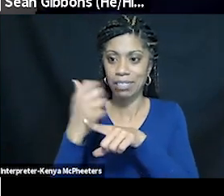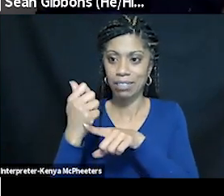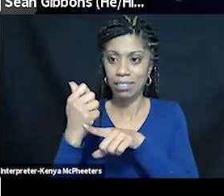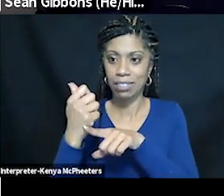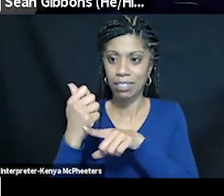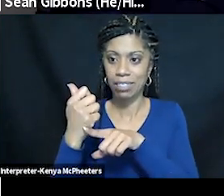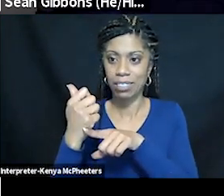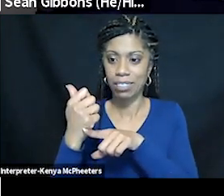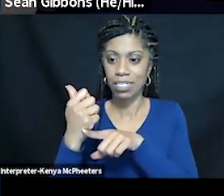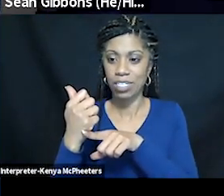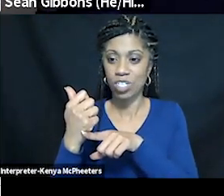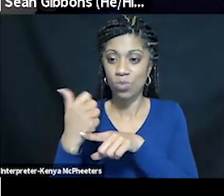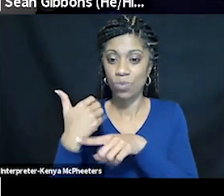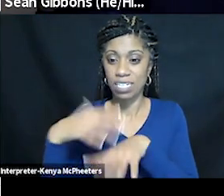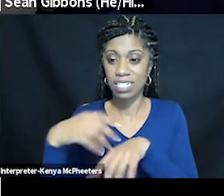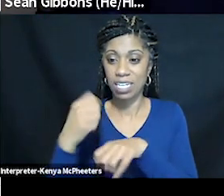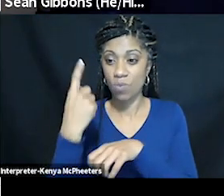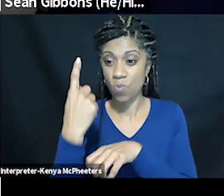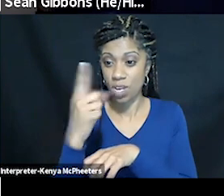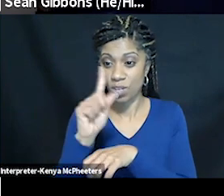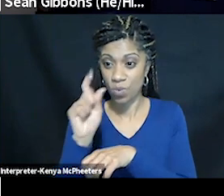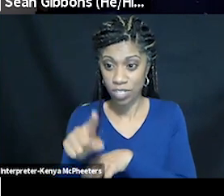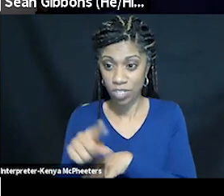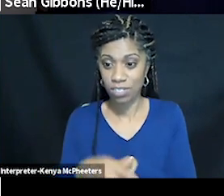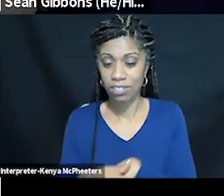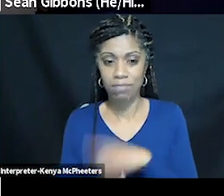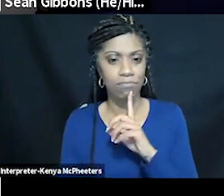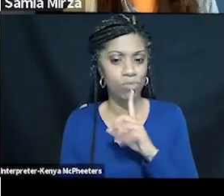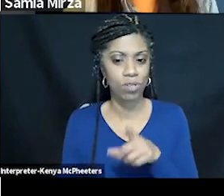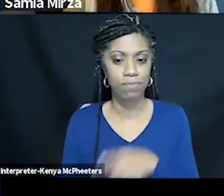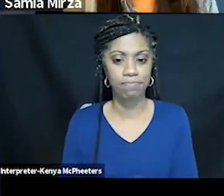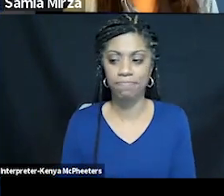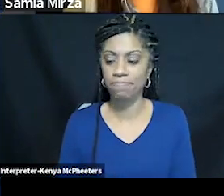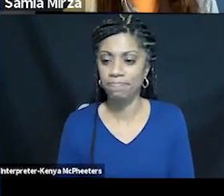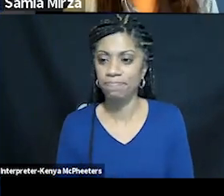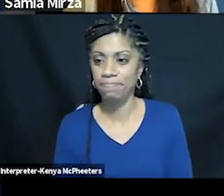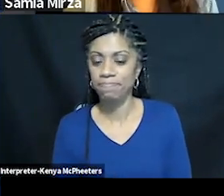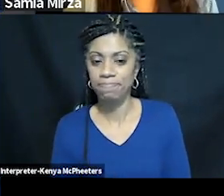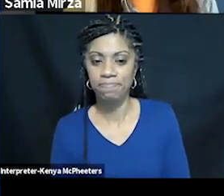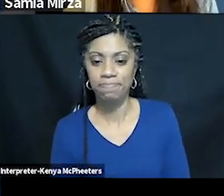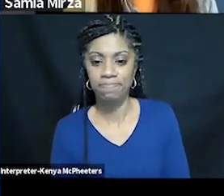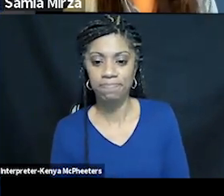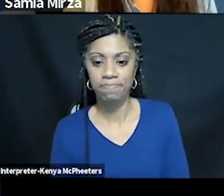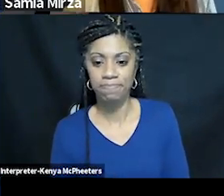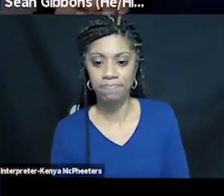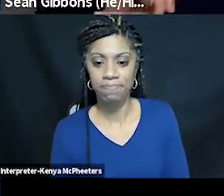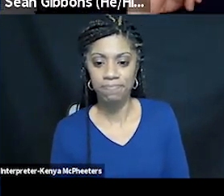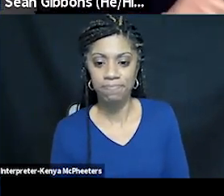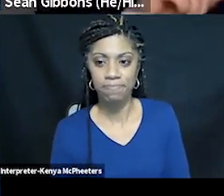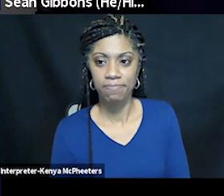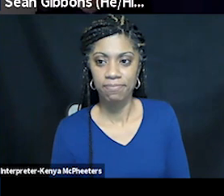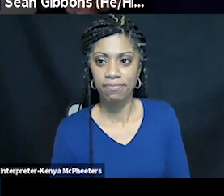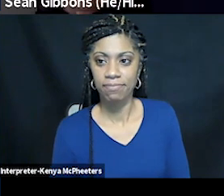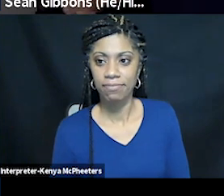for just one question as we go out the door? Is that all right with you all? Okay. Yeah, let's do it. All right. So let's see if we can jump up here to the top. Gang,